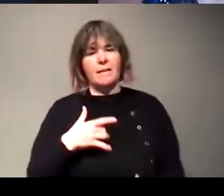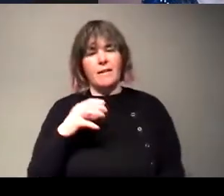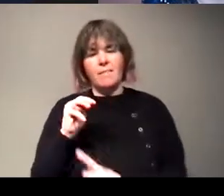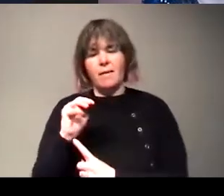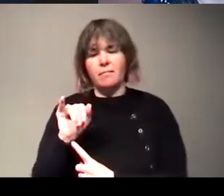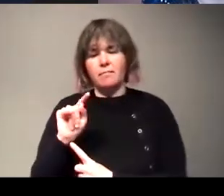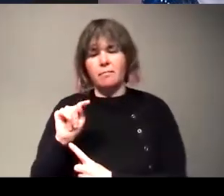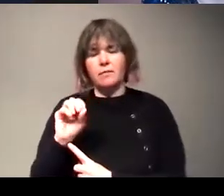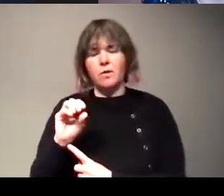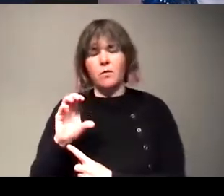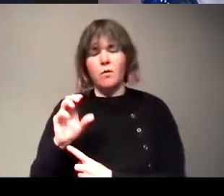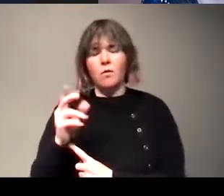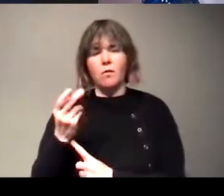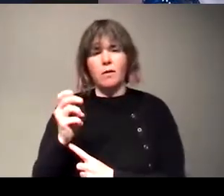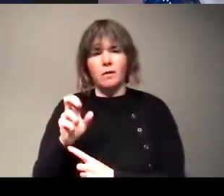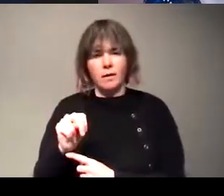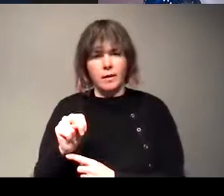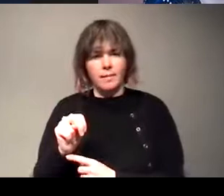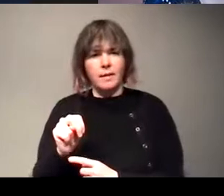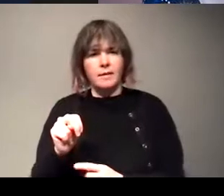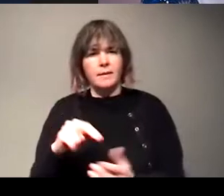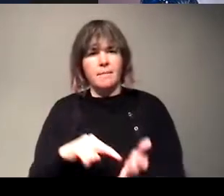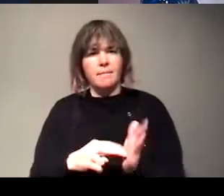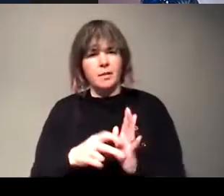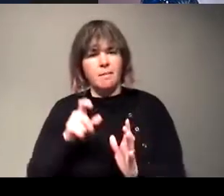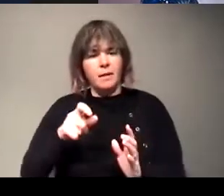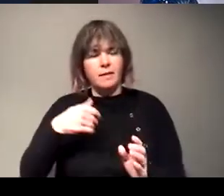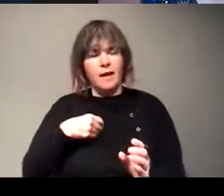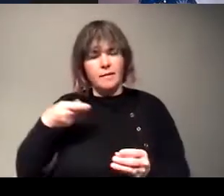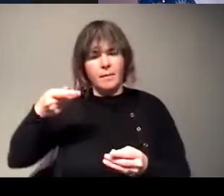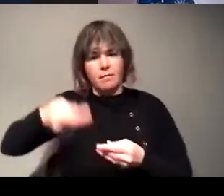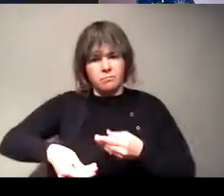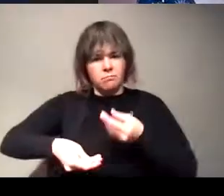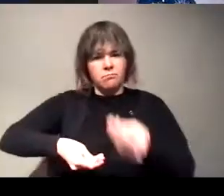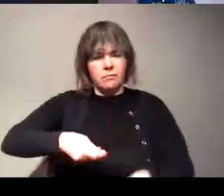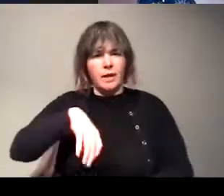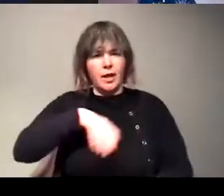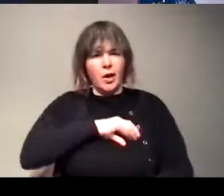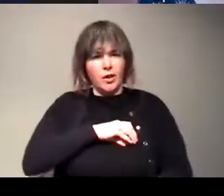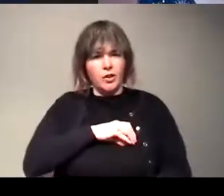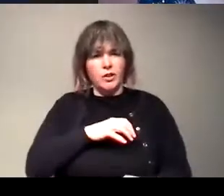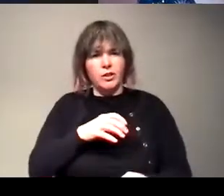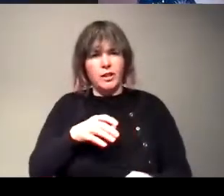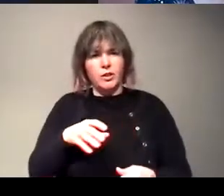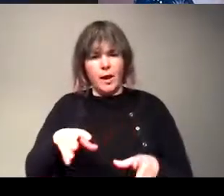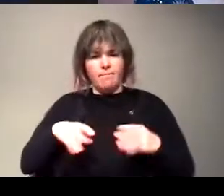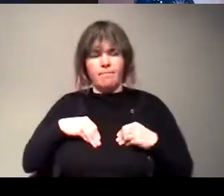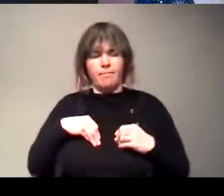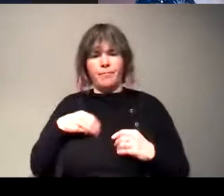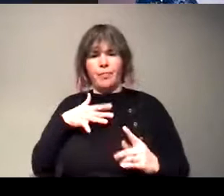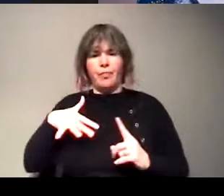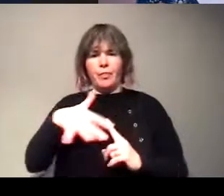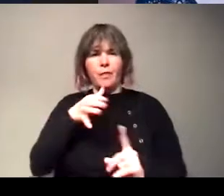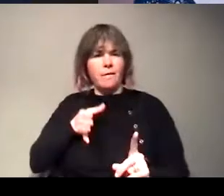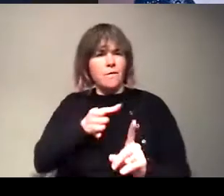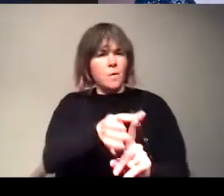because it implies that you must have this heritable characteristic to channel the Force. And instead of, like, you